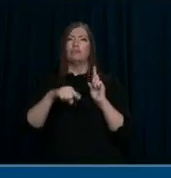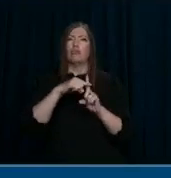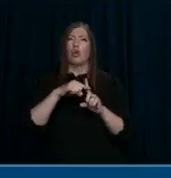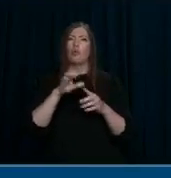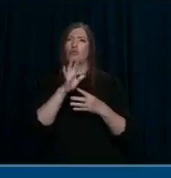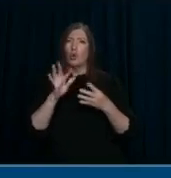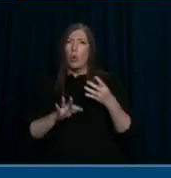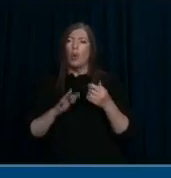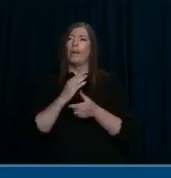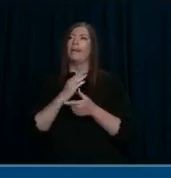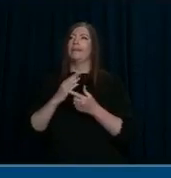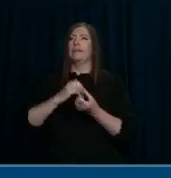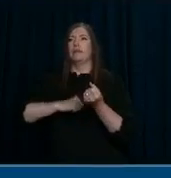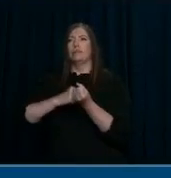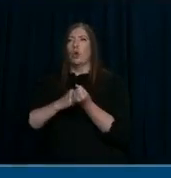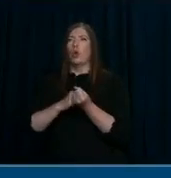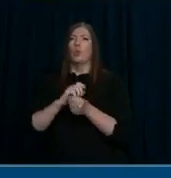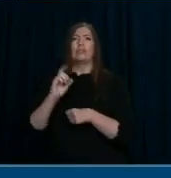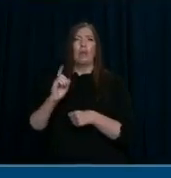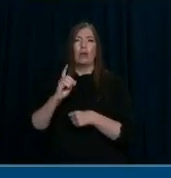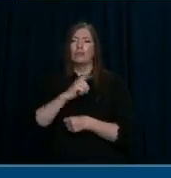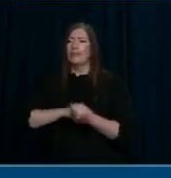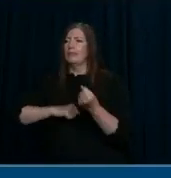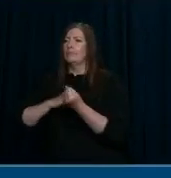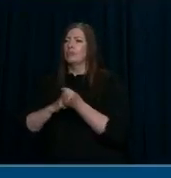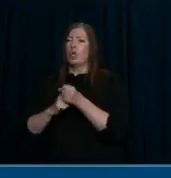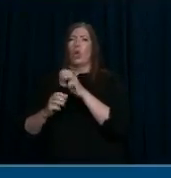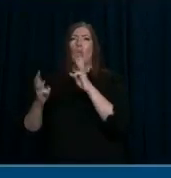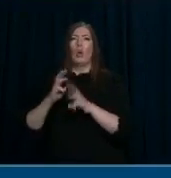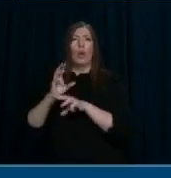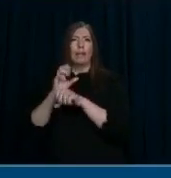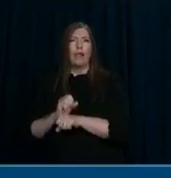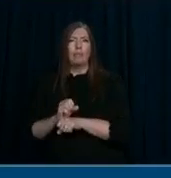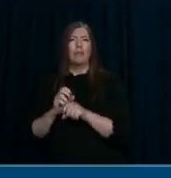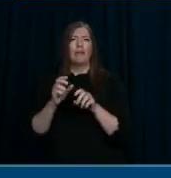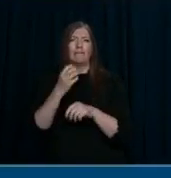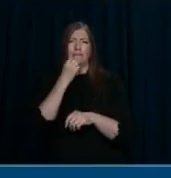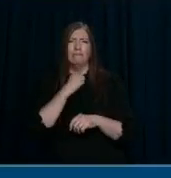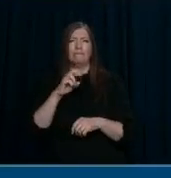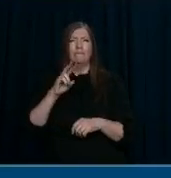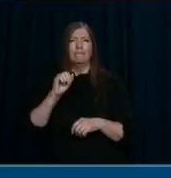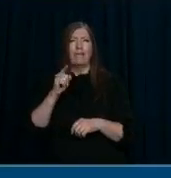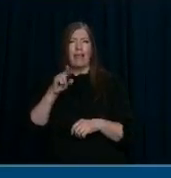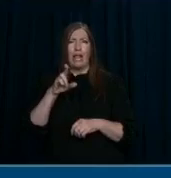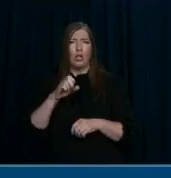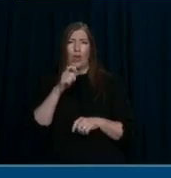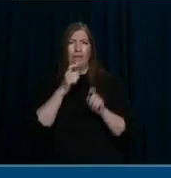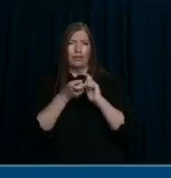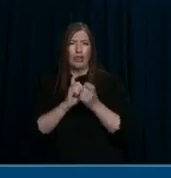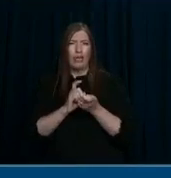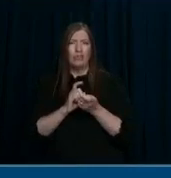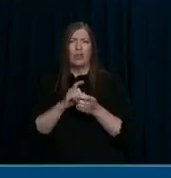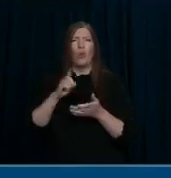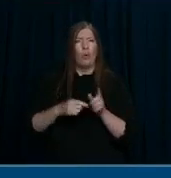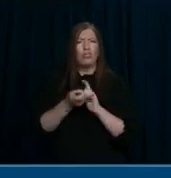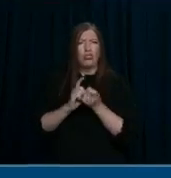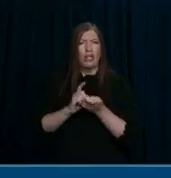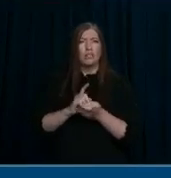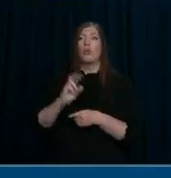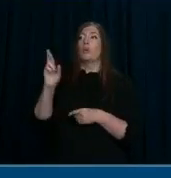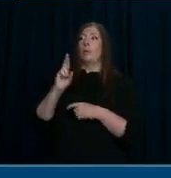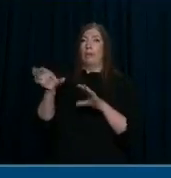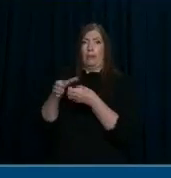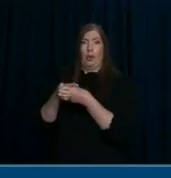pro-democracy, pro-climate. My values have never changed. What changed was the Republican Party. I am